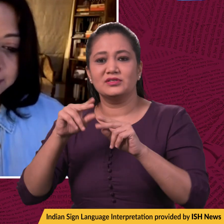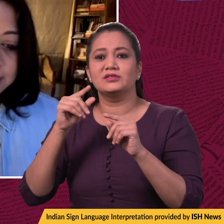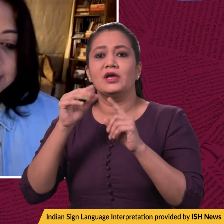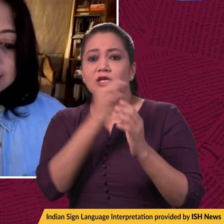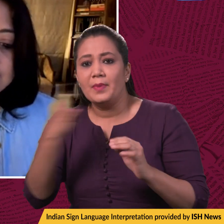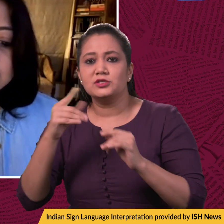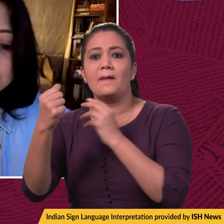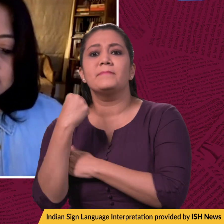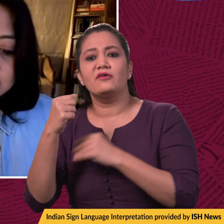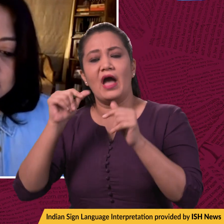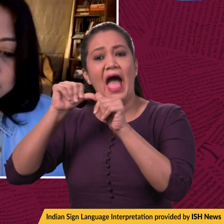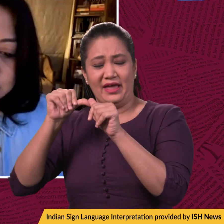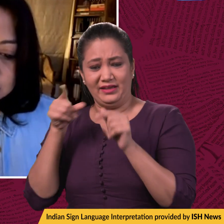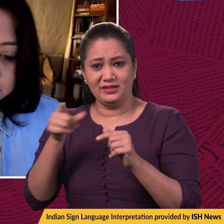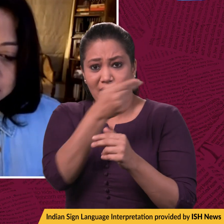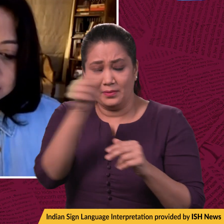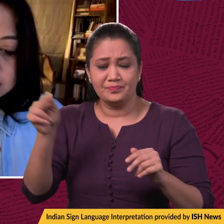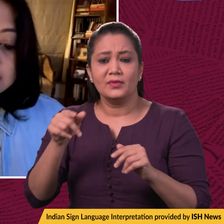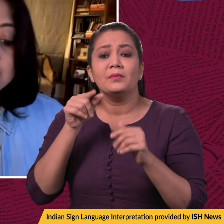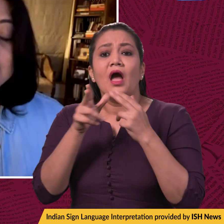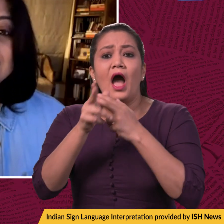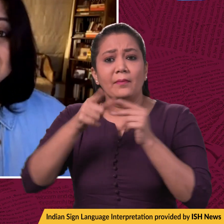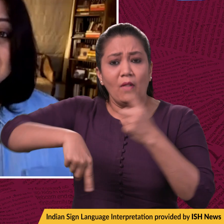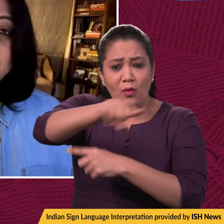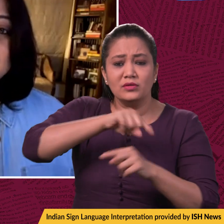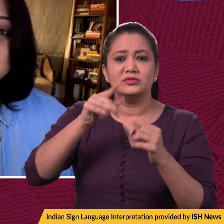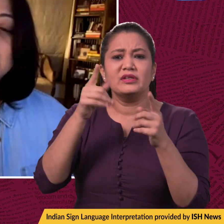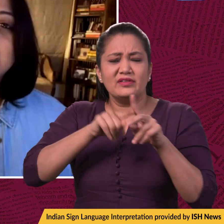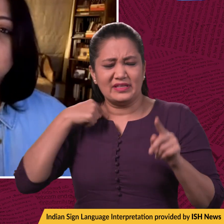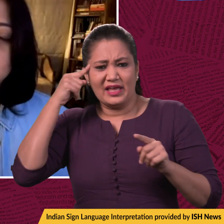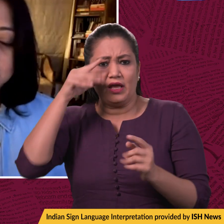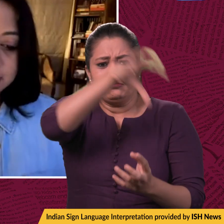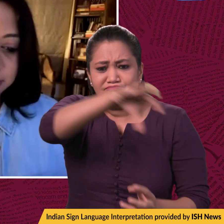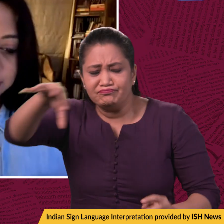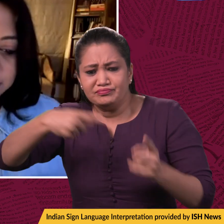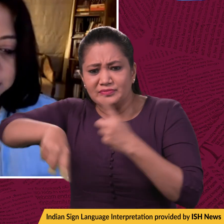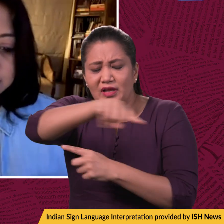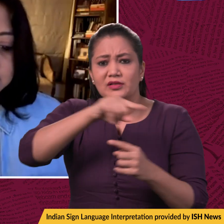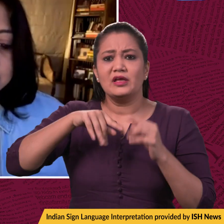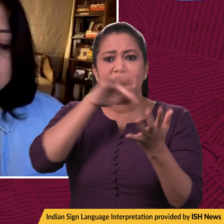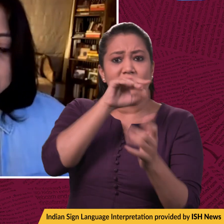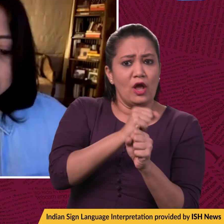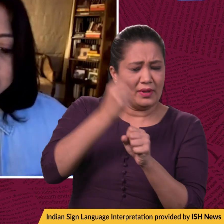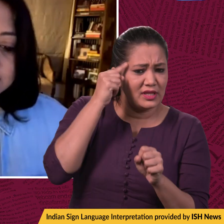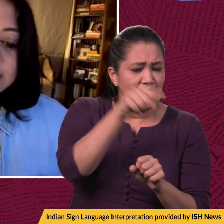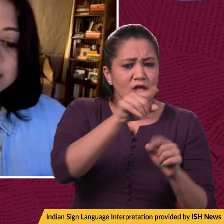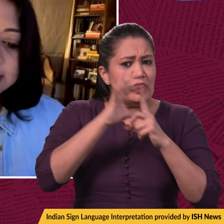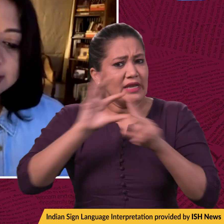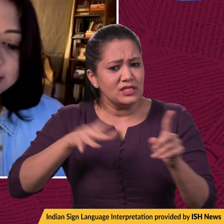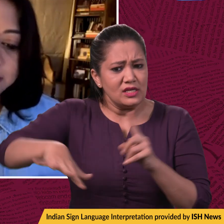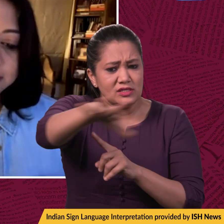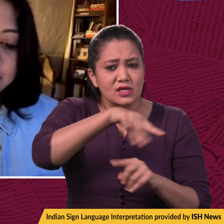Act, is an act that gives armed forces powers in areas deemed as disturbed by the central government. Now, these areas